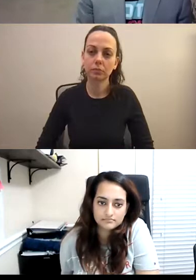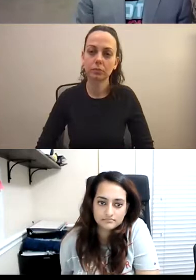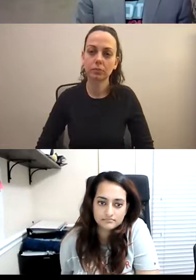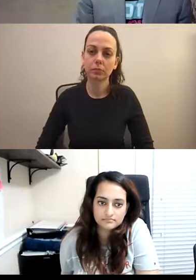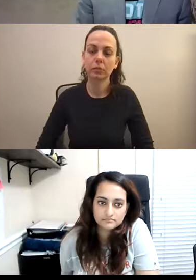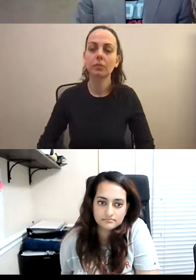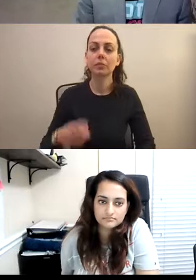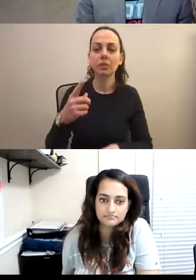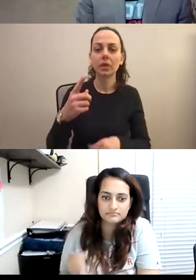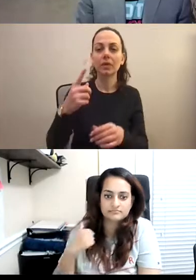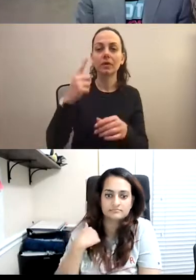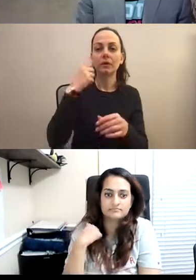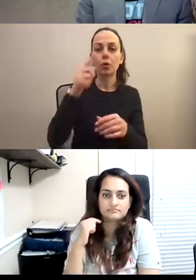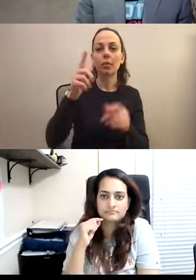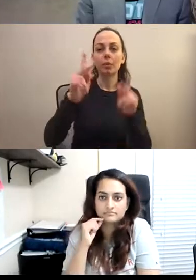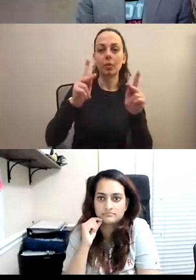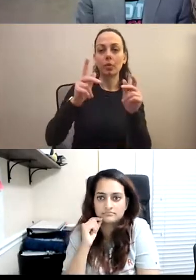your perspective on